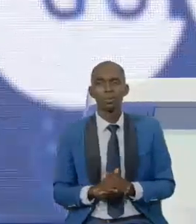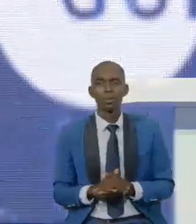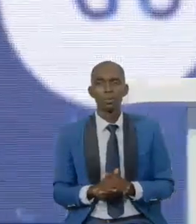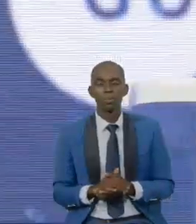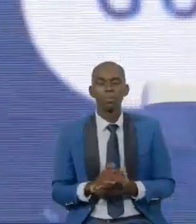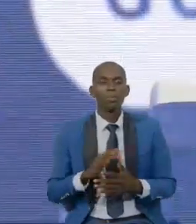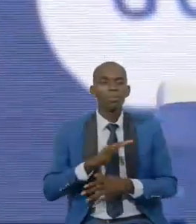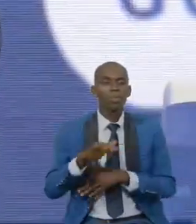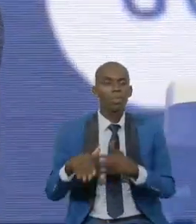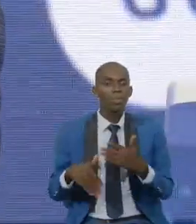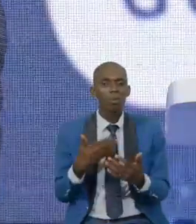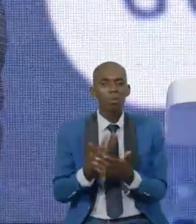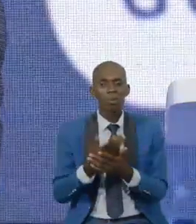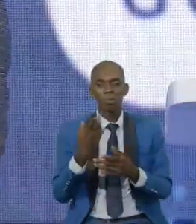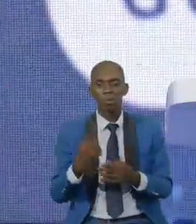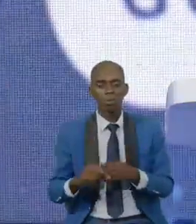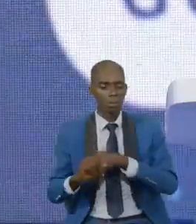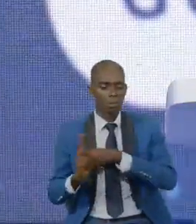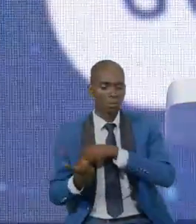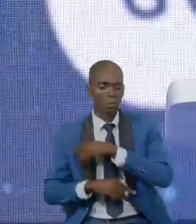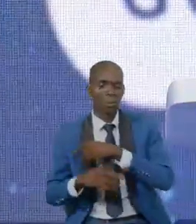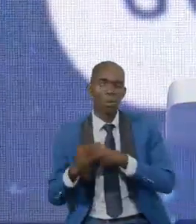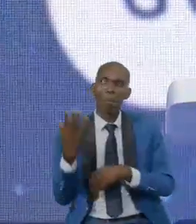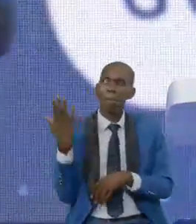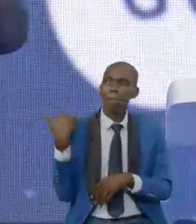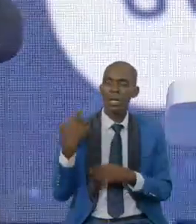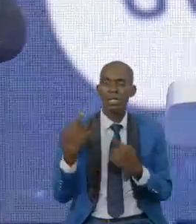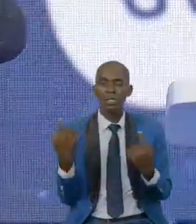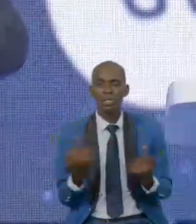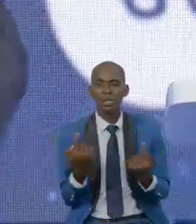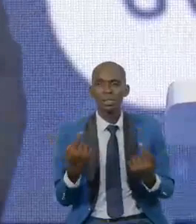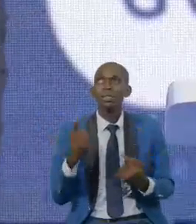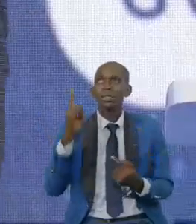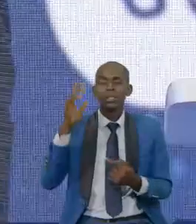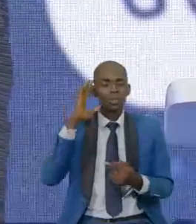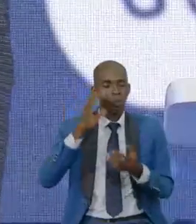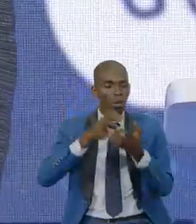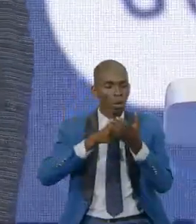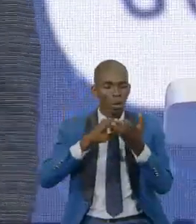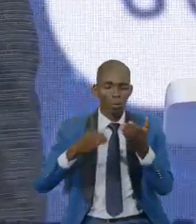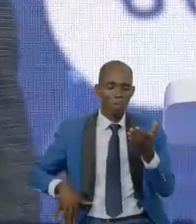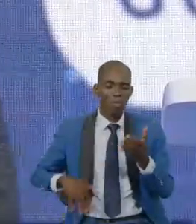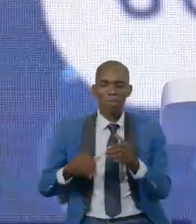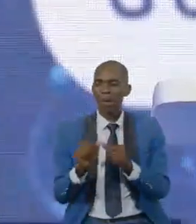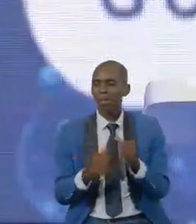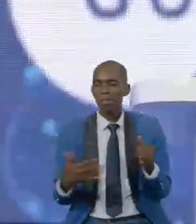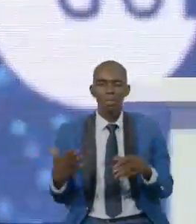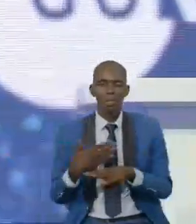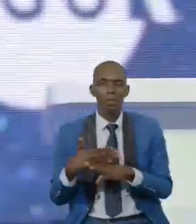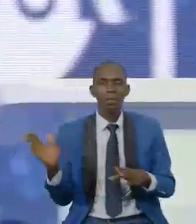all the punishment of past sins, it'll blot everything away.